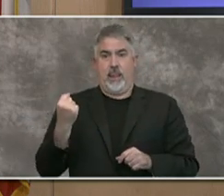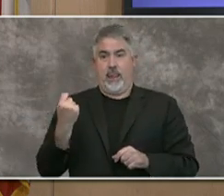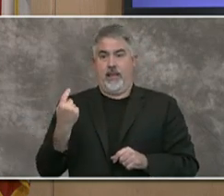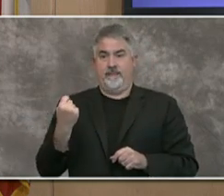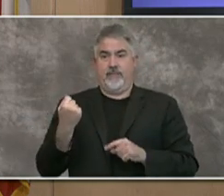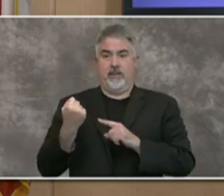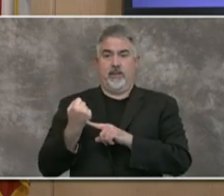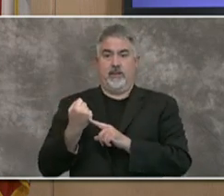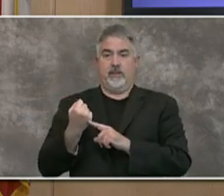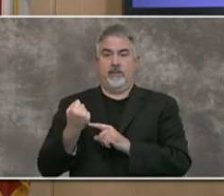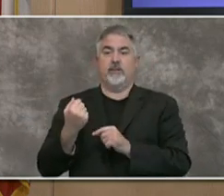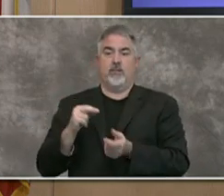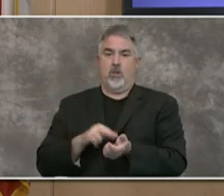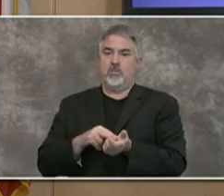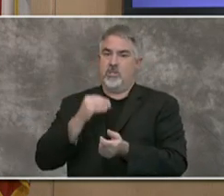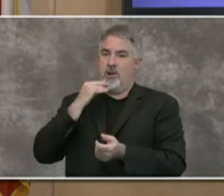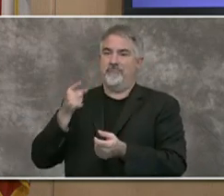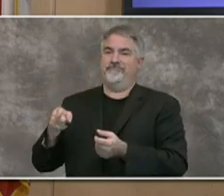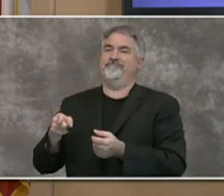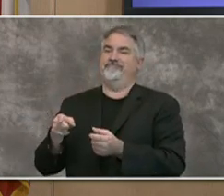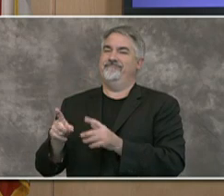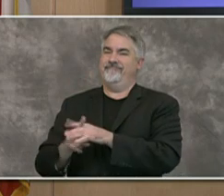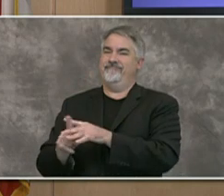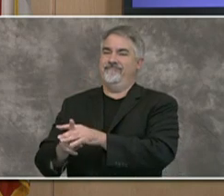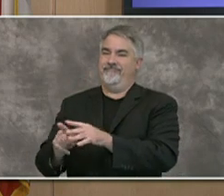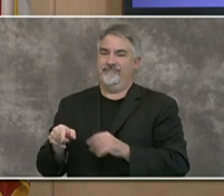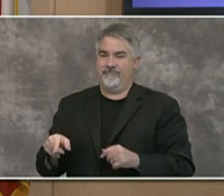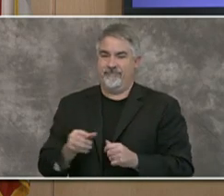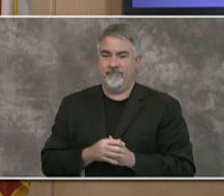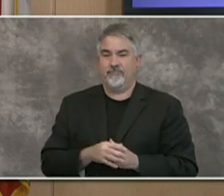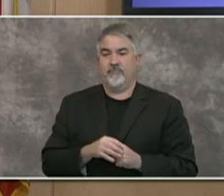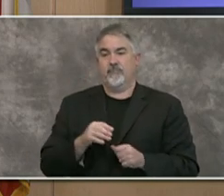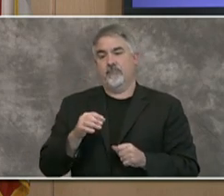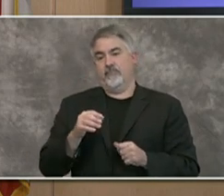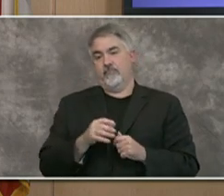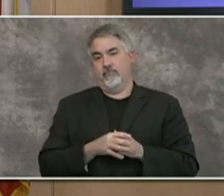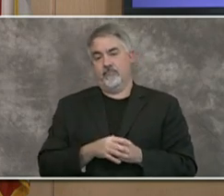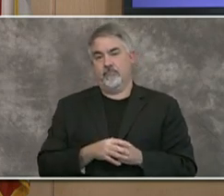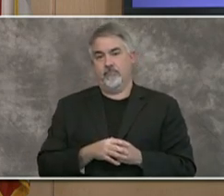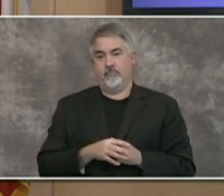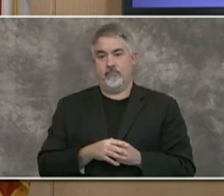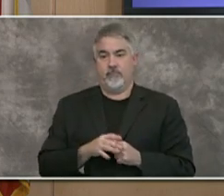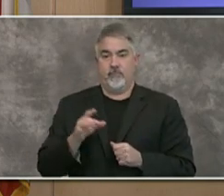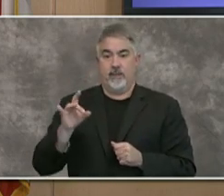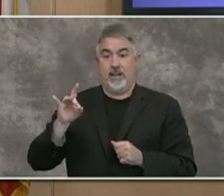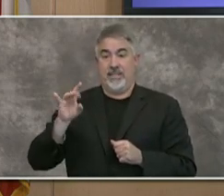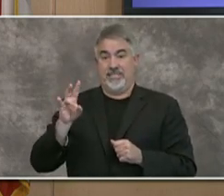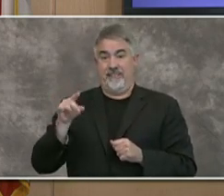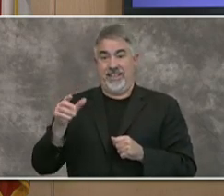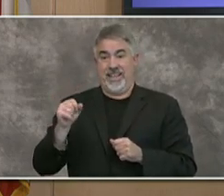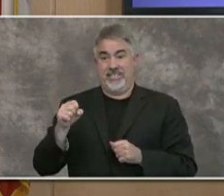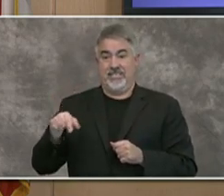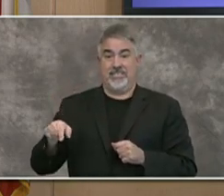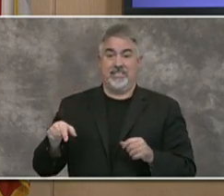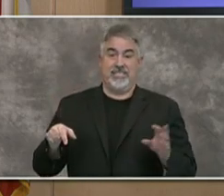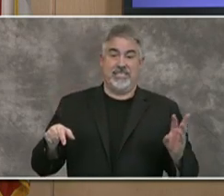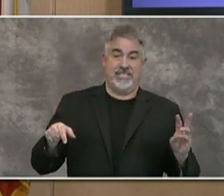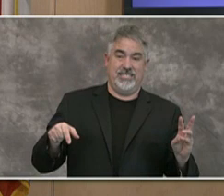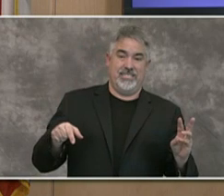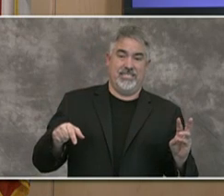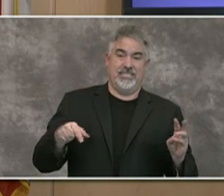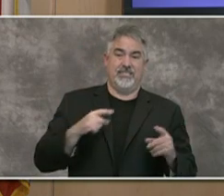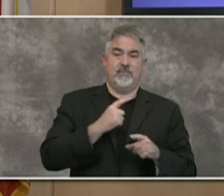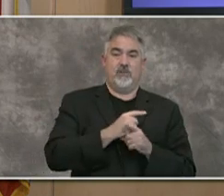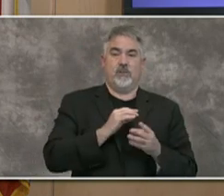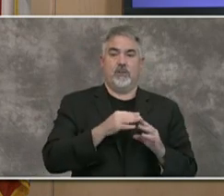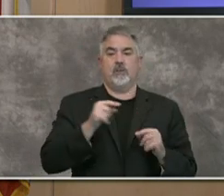represented 87 cases, and 6 community setting cases represent 28 cases. Once more, I'd like to thank the